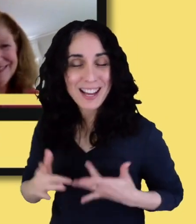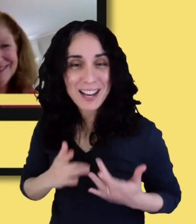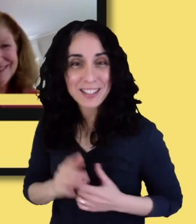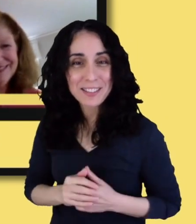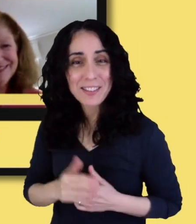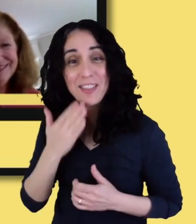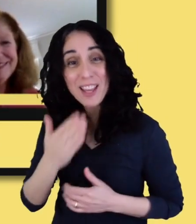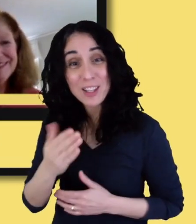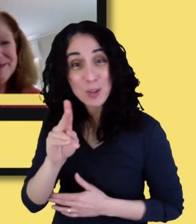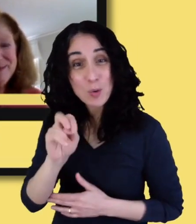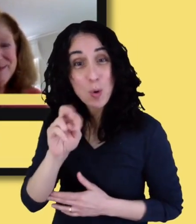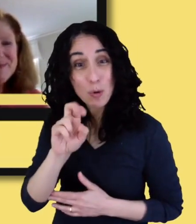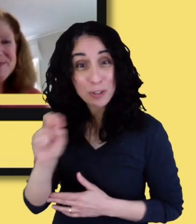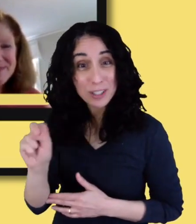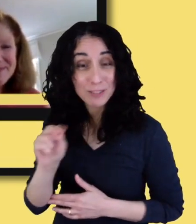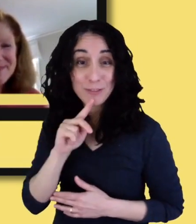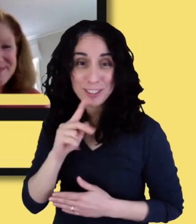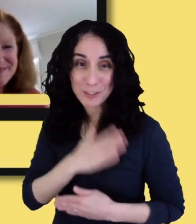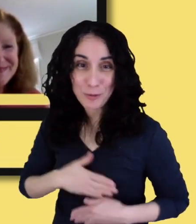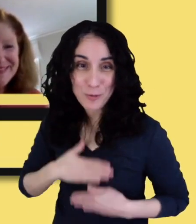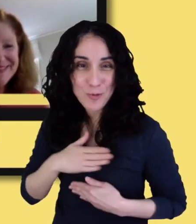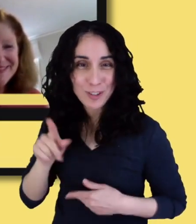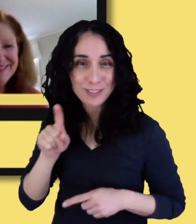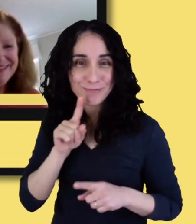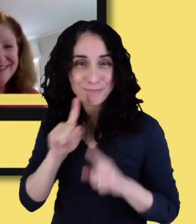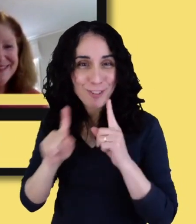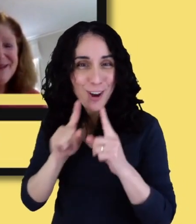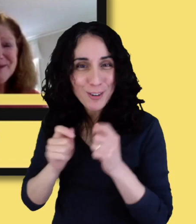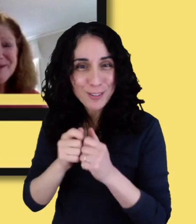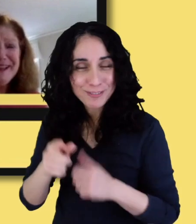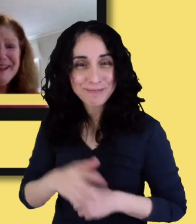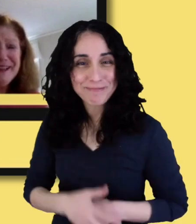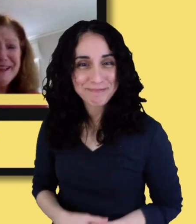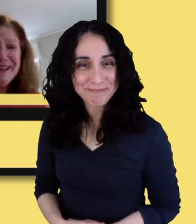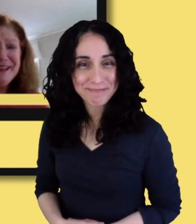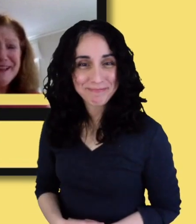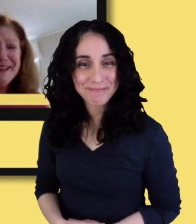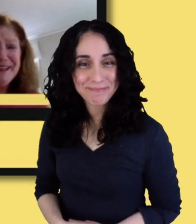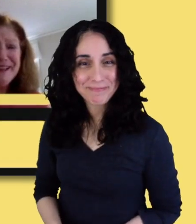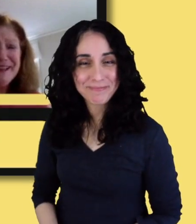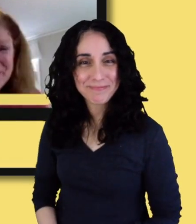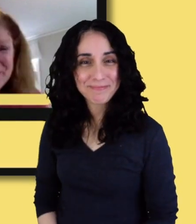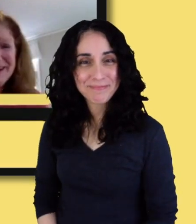much, Noreen, and I really enjoyed this conversation. Oh, thank you. I